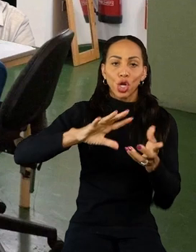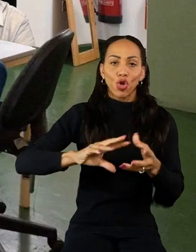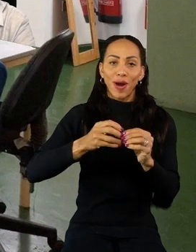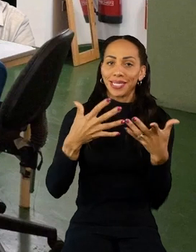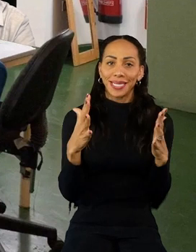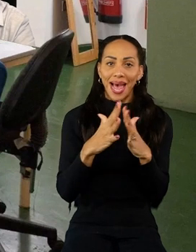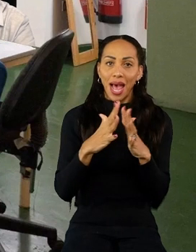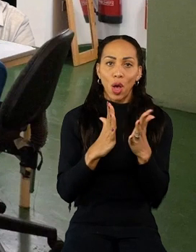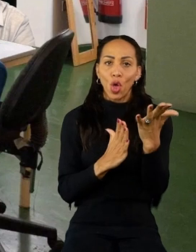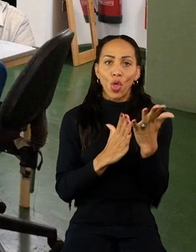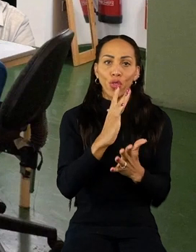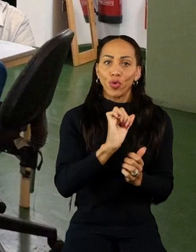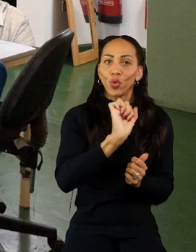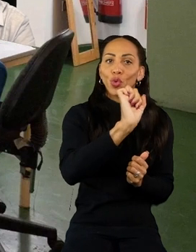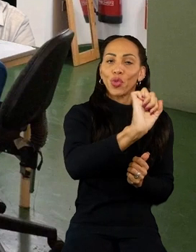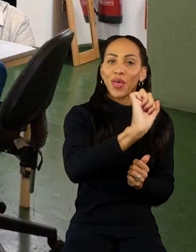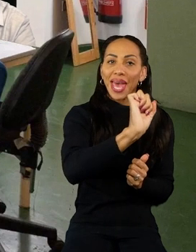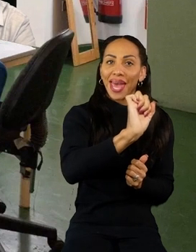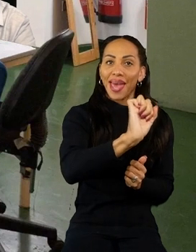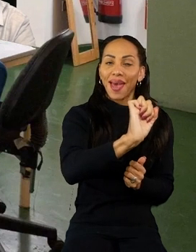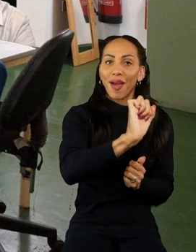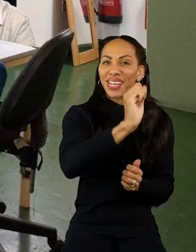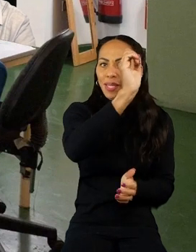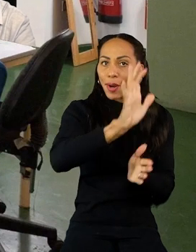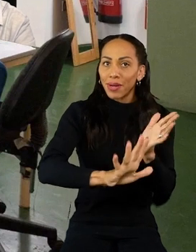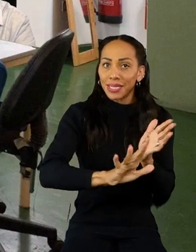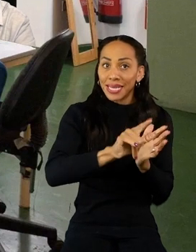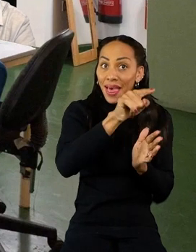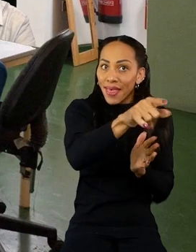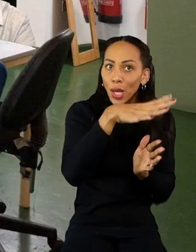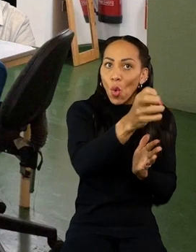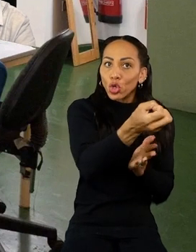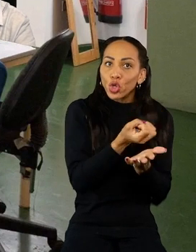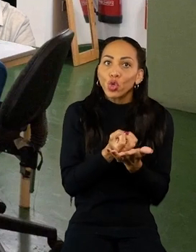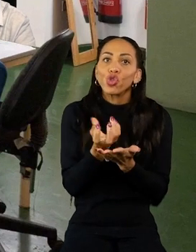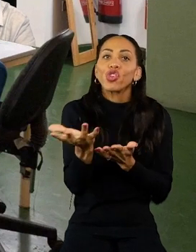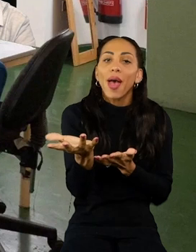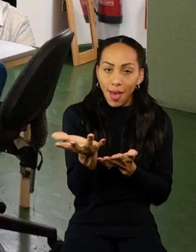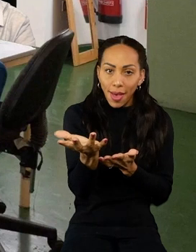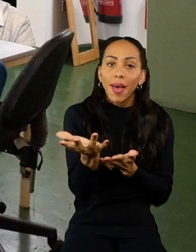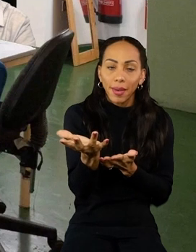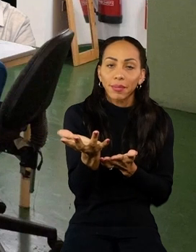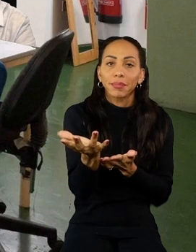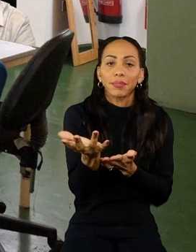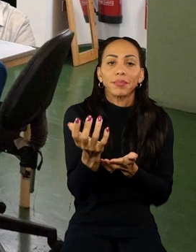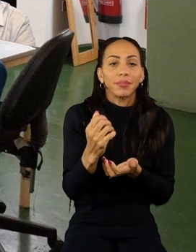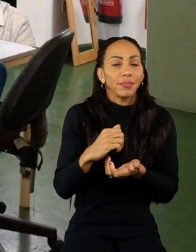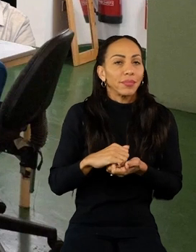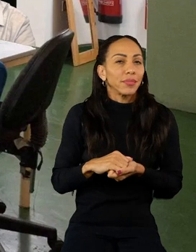be influenced by some of the stories that they share. Mm-hmm. It's where my brain is